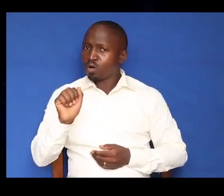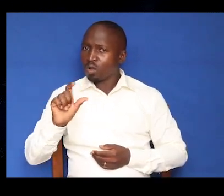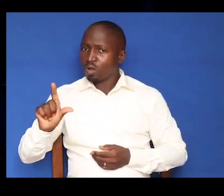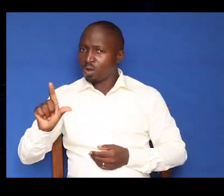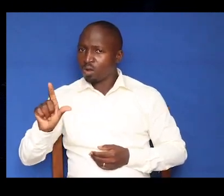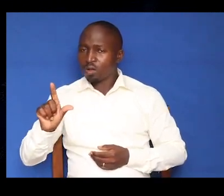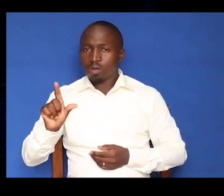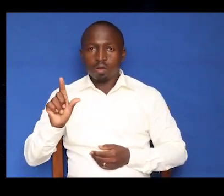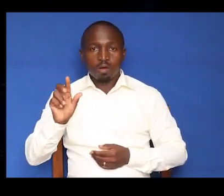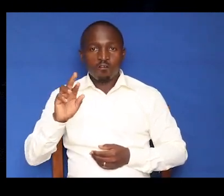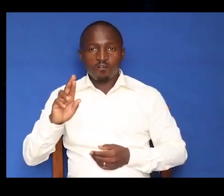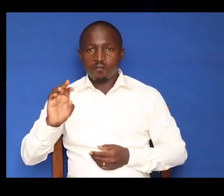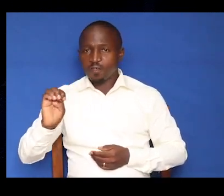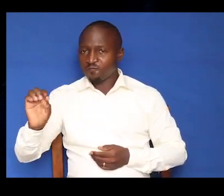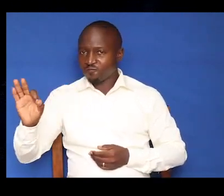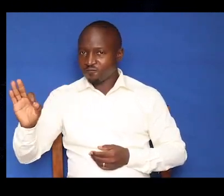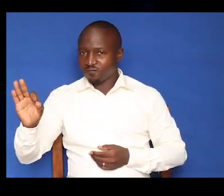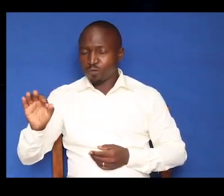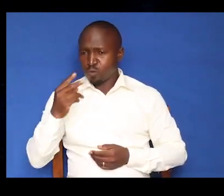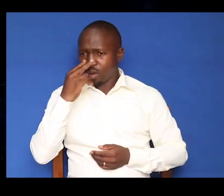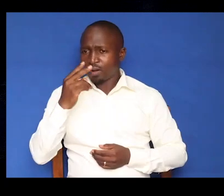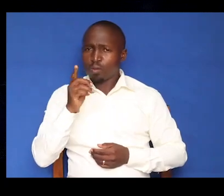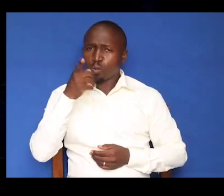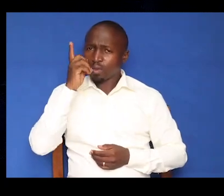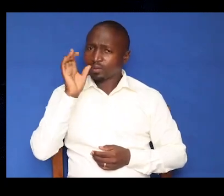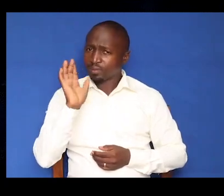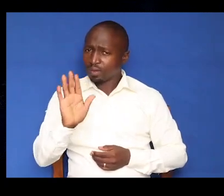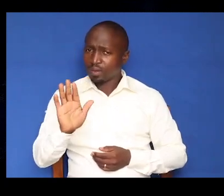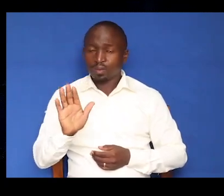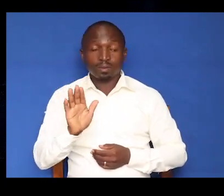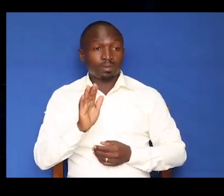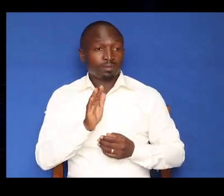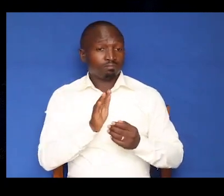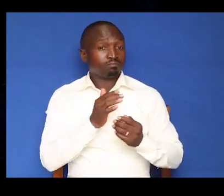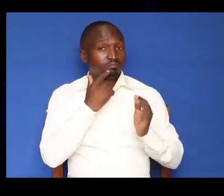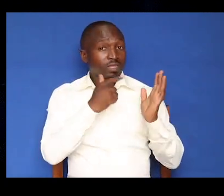as we can consider their outstanding nature, defined as